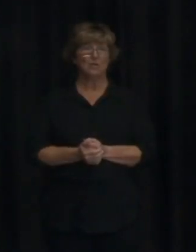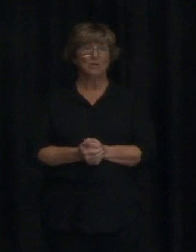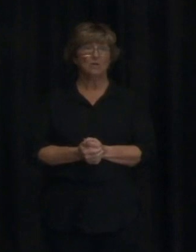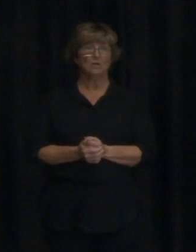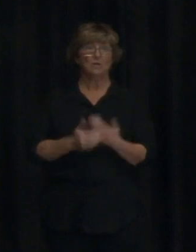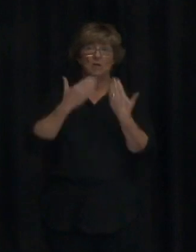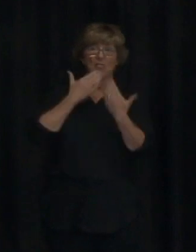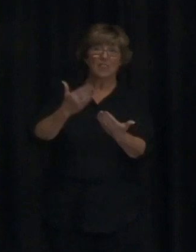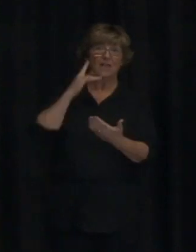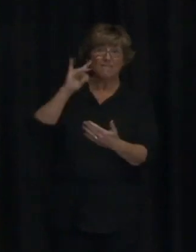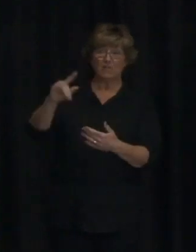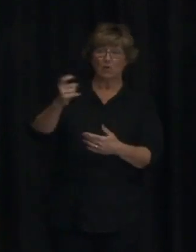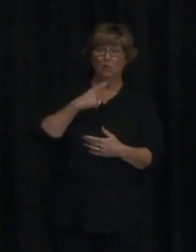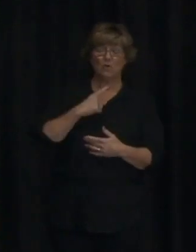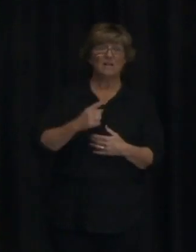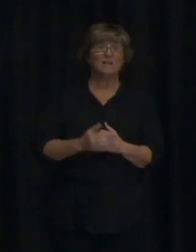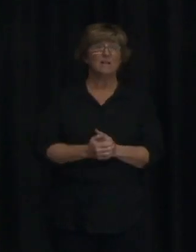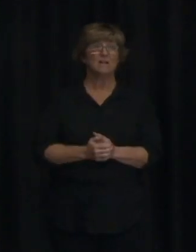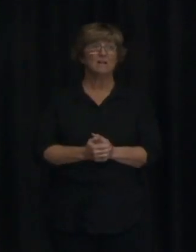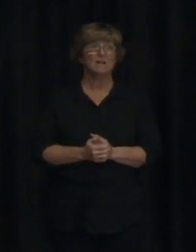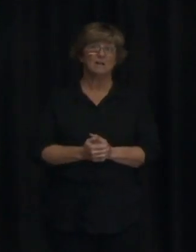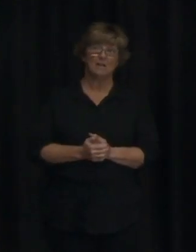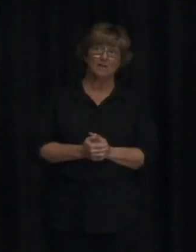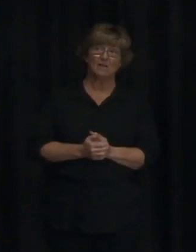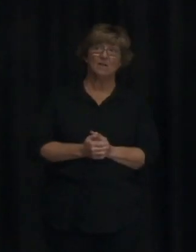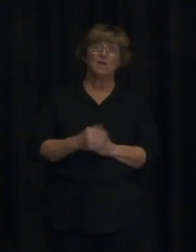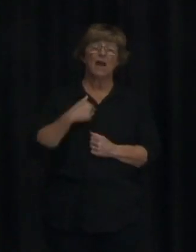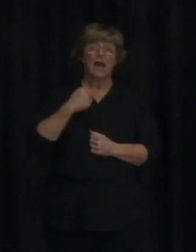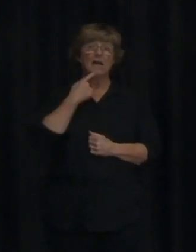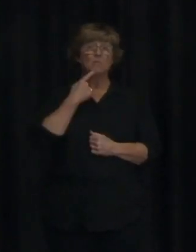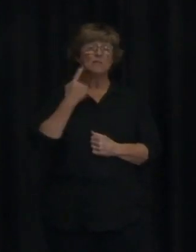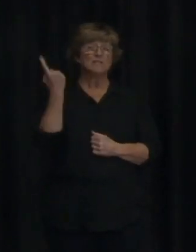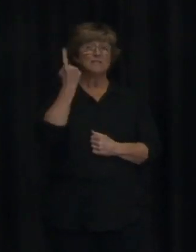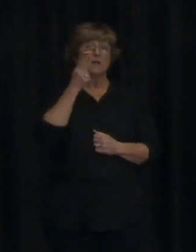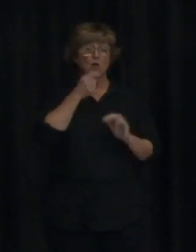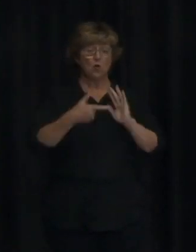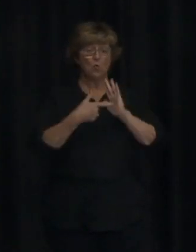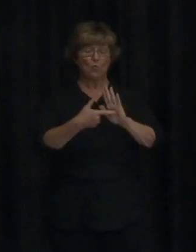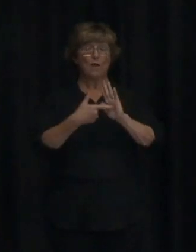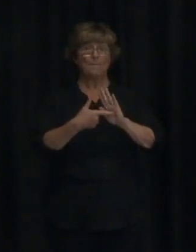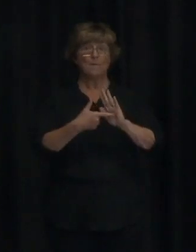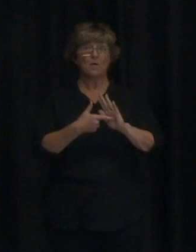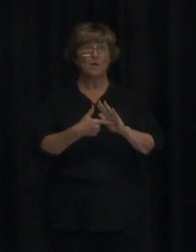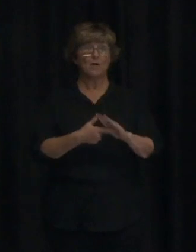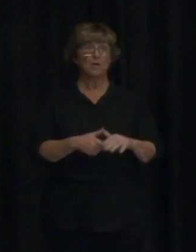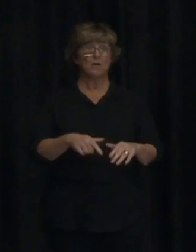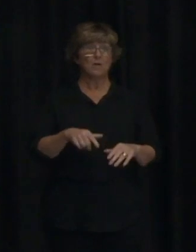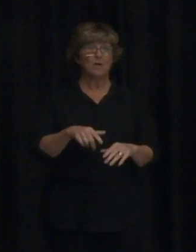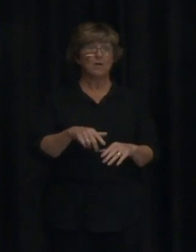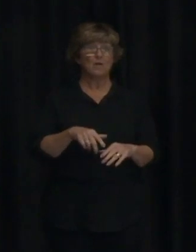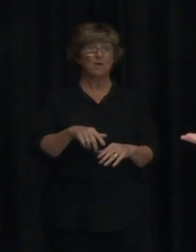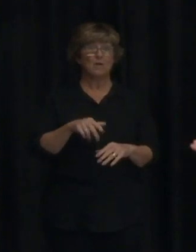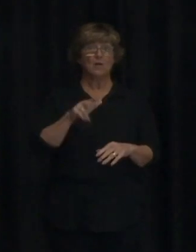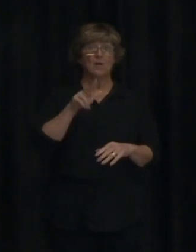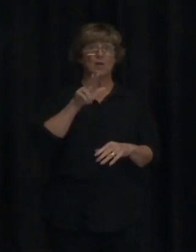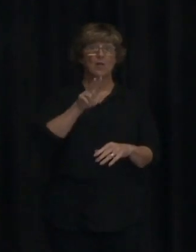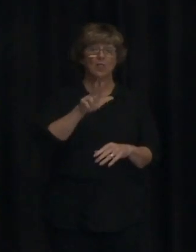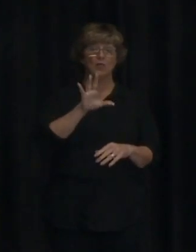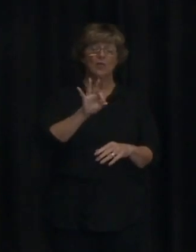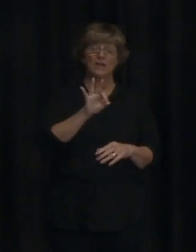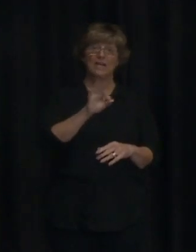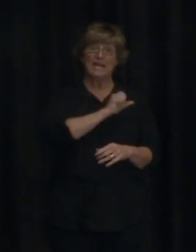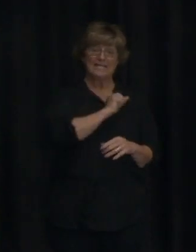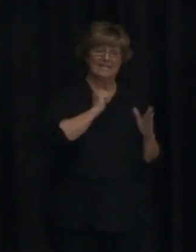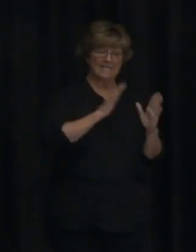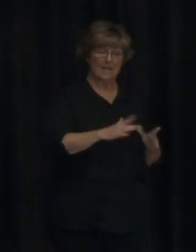Thank you for the question. I would just say, as someone who represents 40 senators or 39 others, and my partner